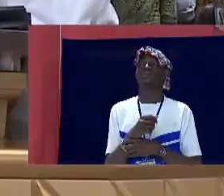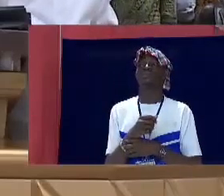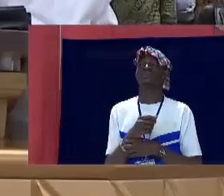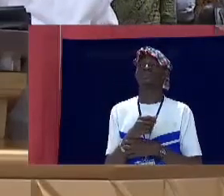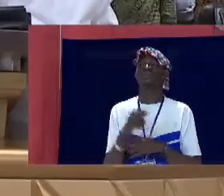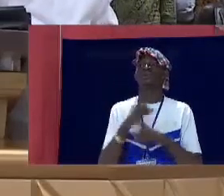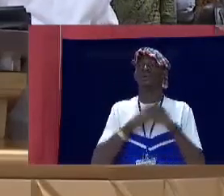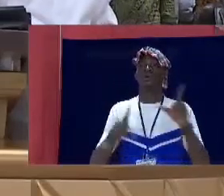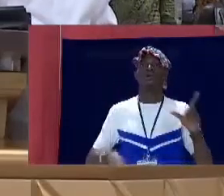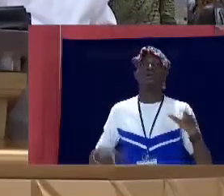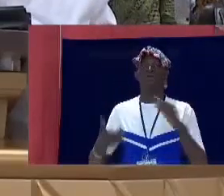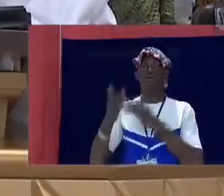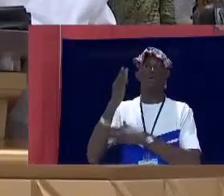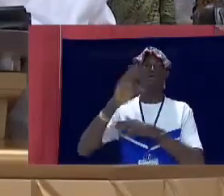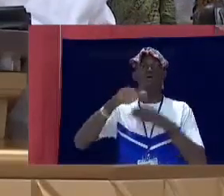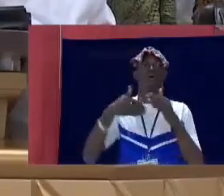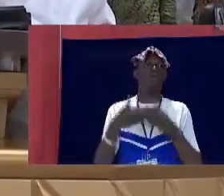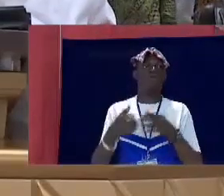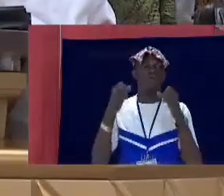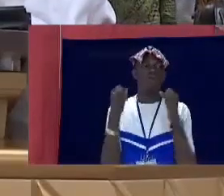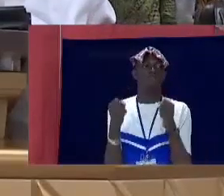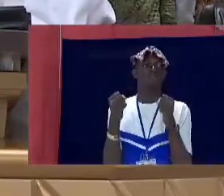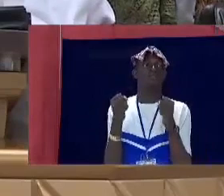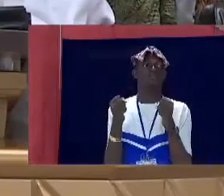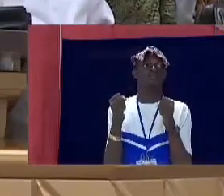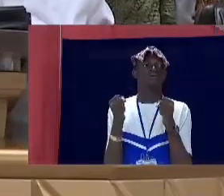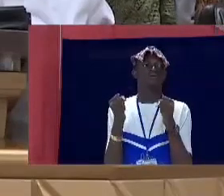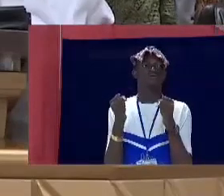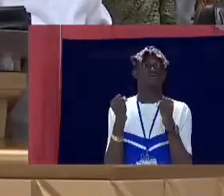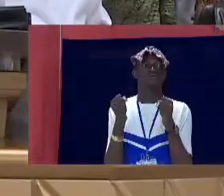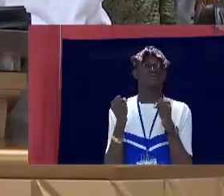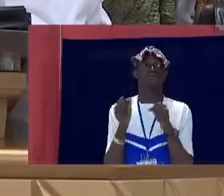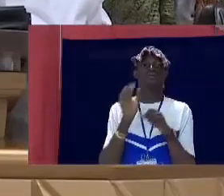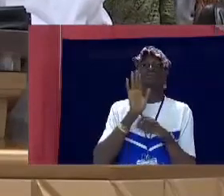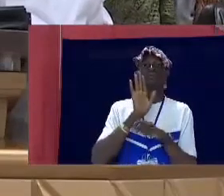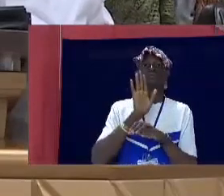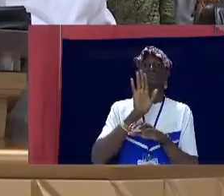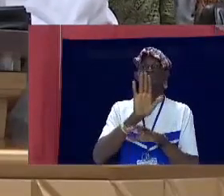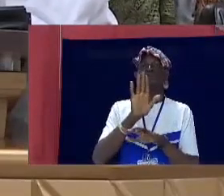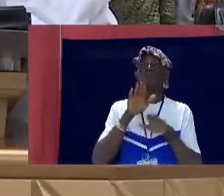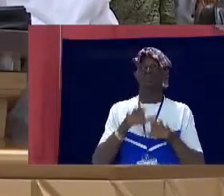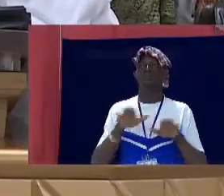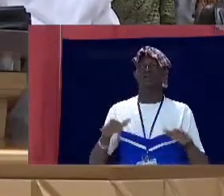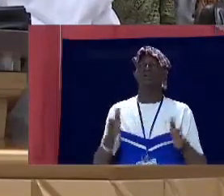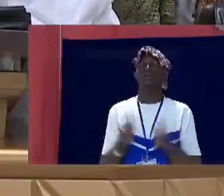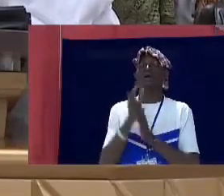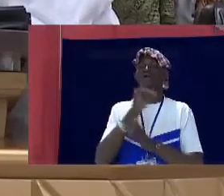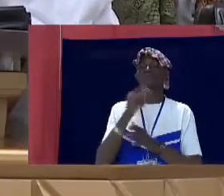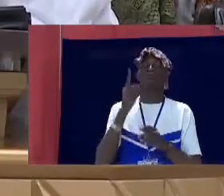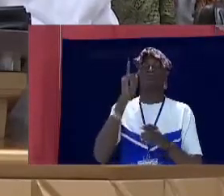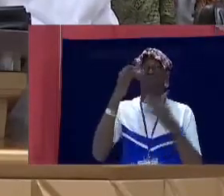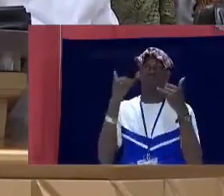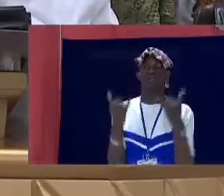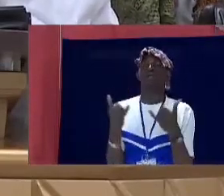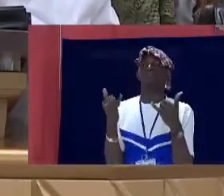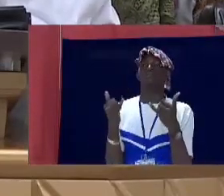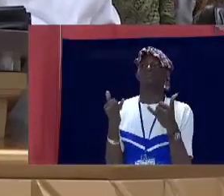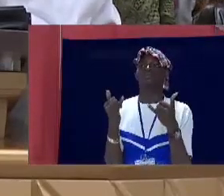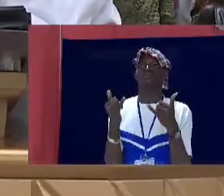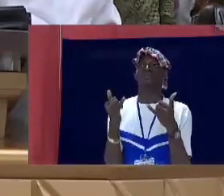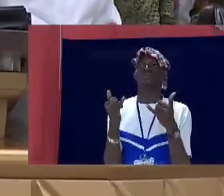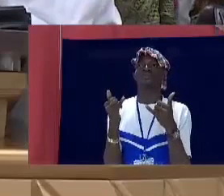Lord God Almighty. Ọlọ́run Olódùmarè. Your children will be asking you now. Àwọn ọmọ rẹ máa bèrè